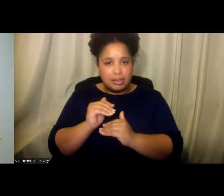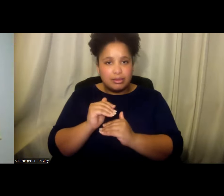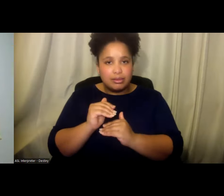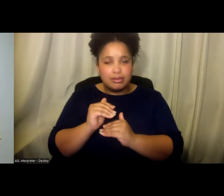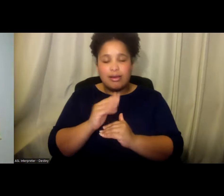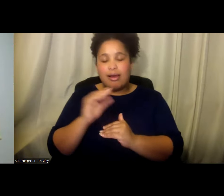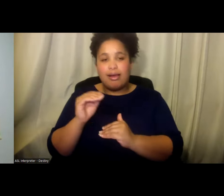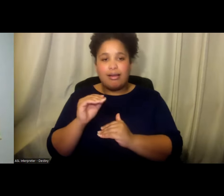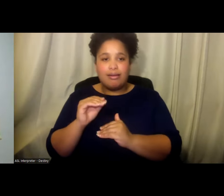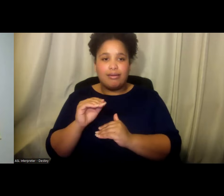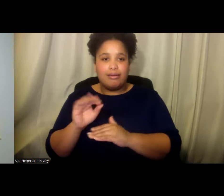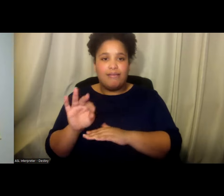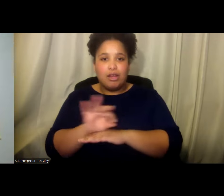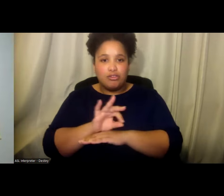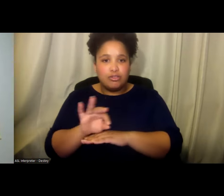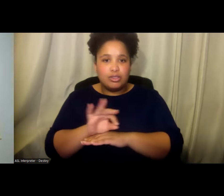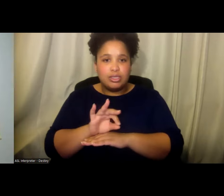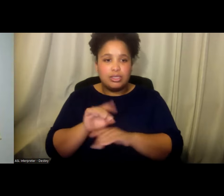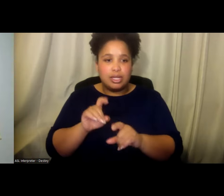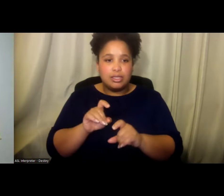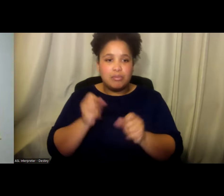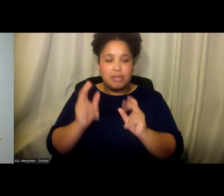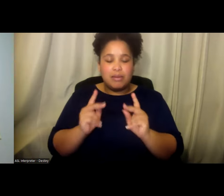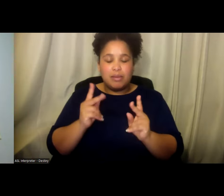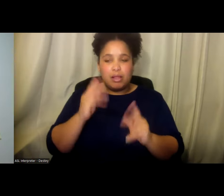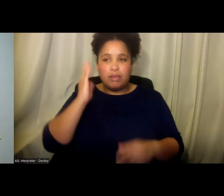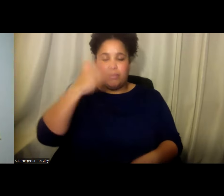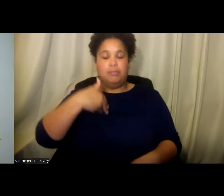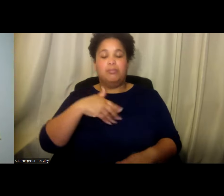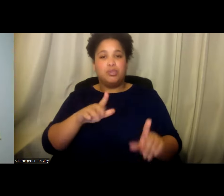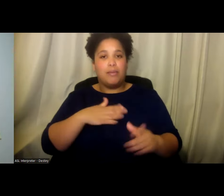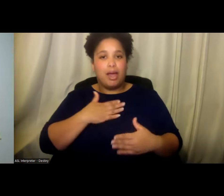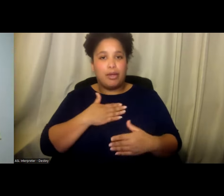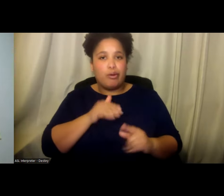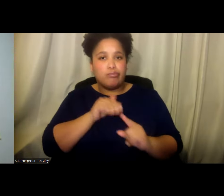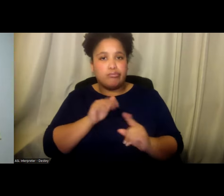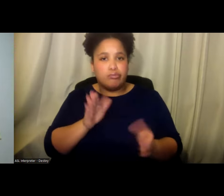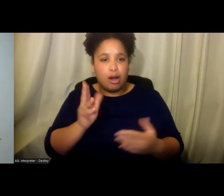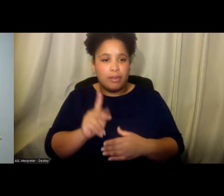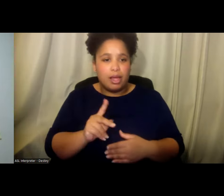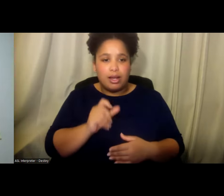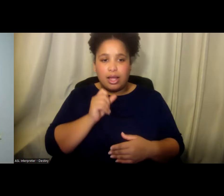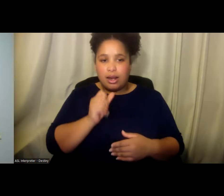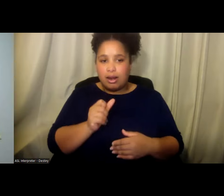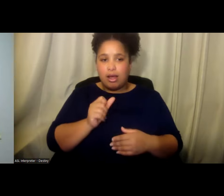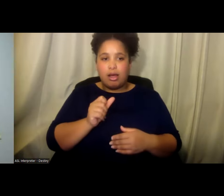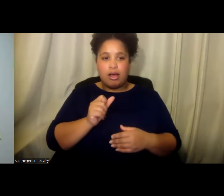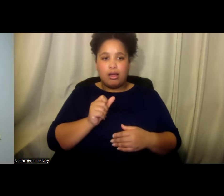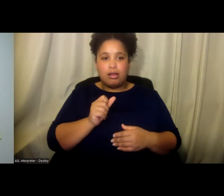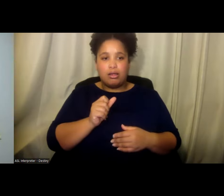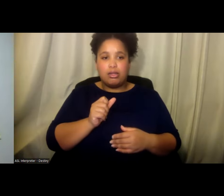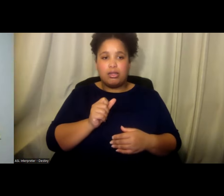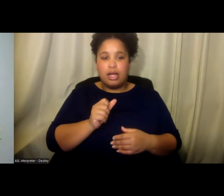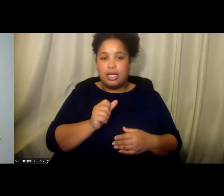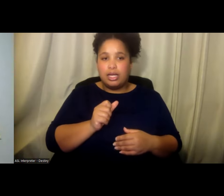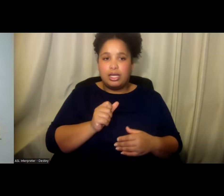there, I think they sneak by a lot of people. So I'm really grateful you brought it up. They did not come at a small